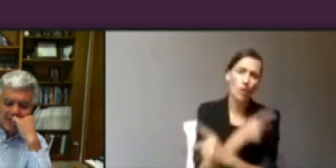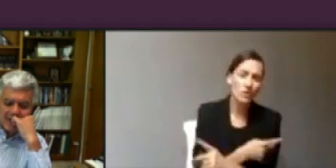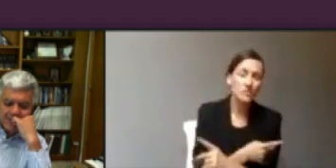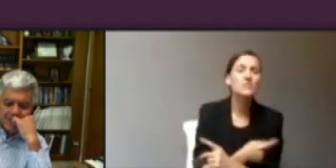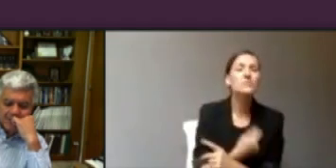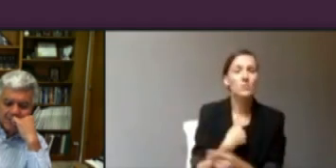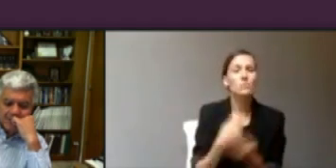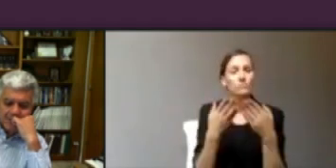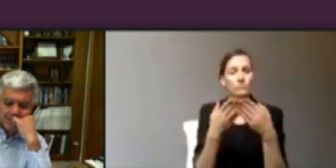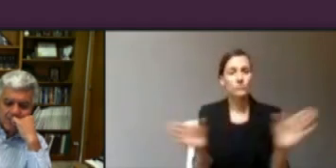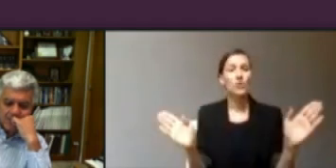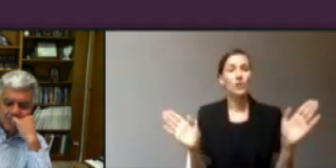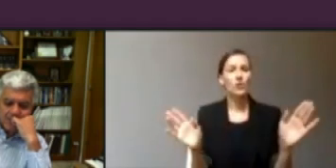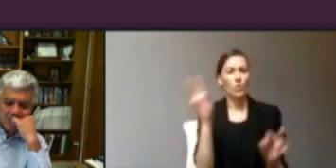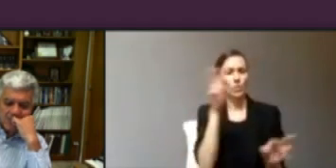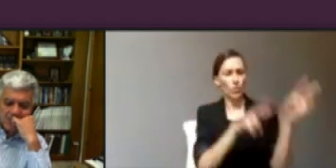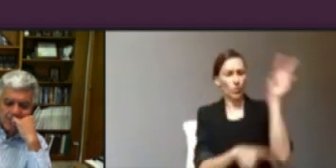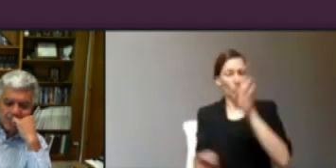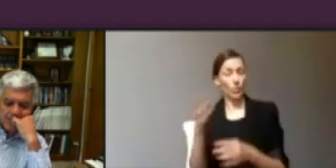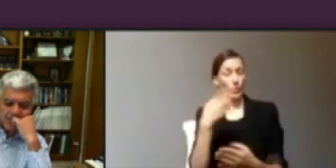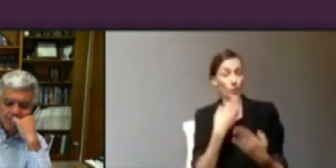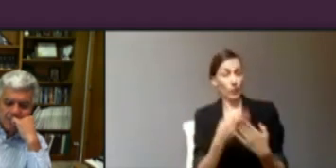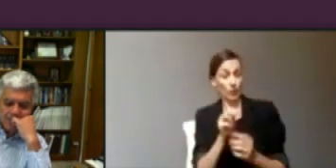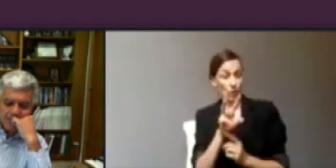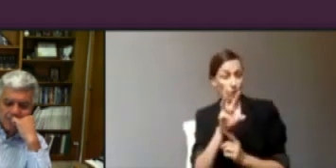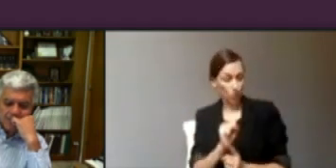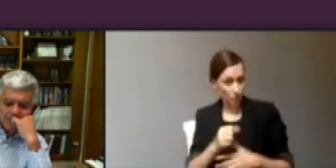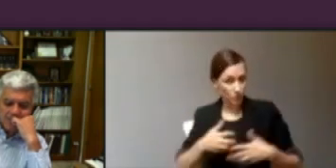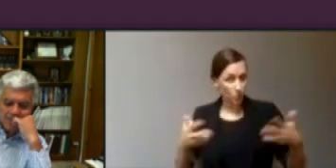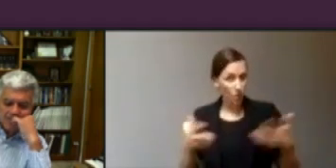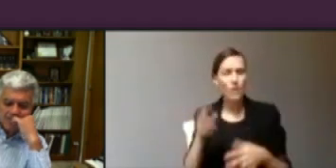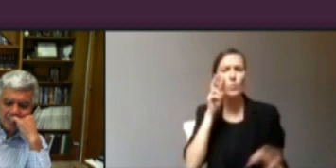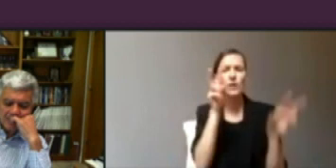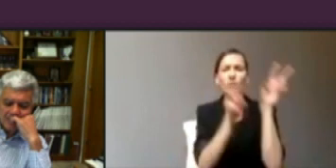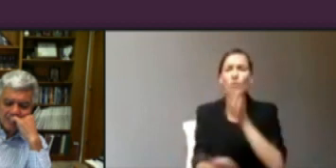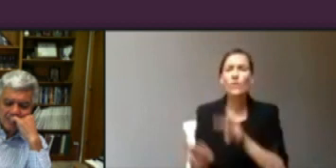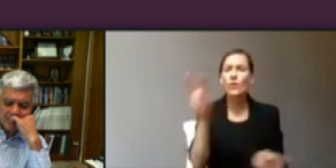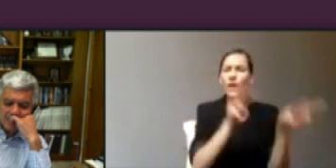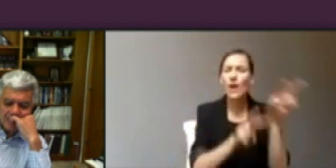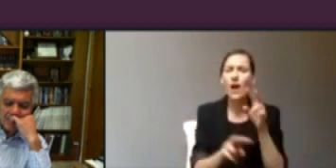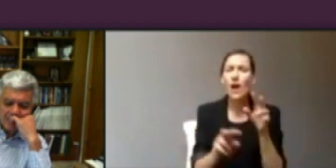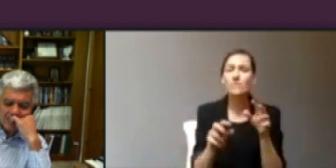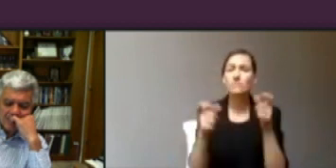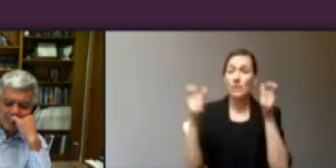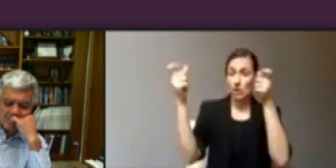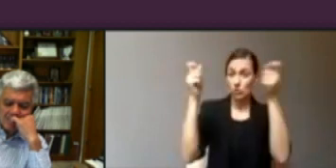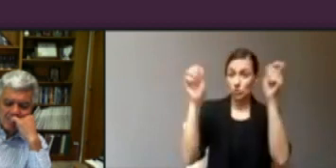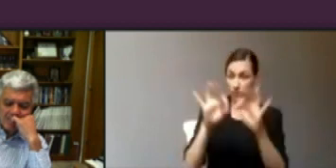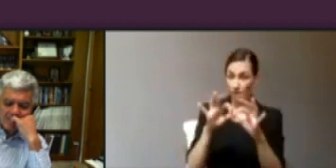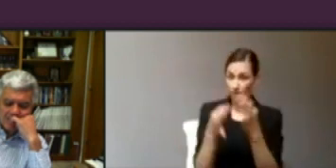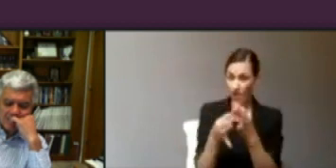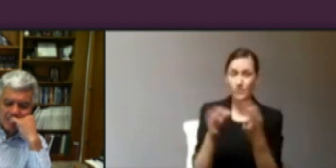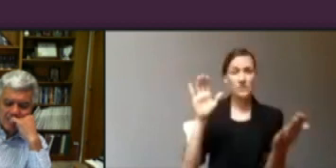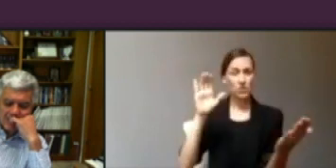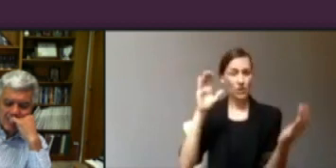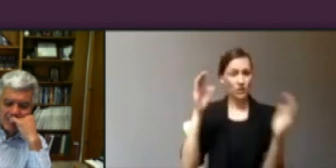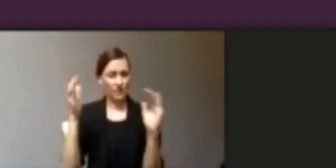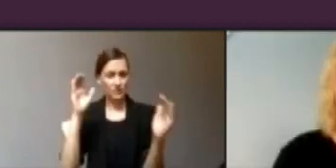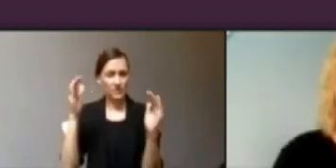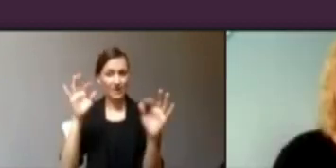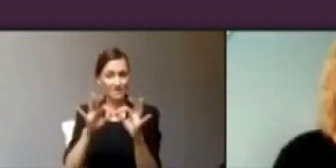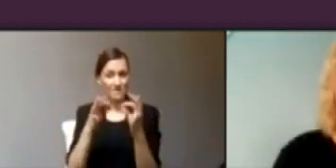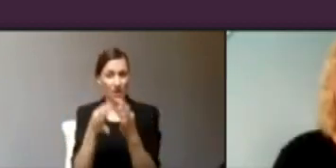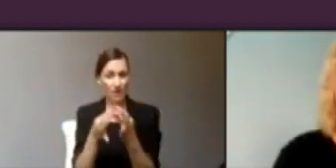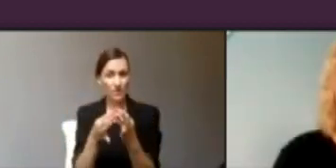board. The good news about this is that when we look at the control families or the comparison families compared to those receiving